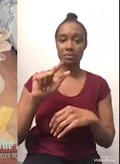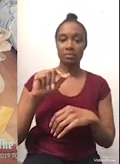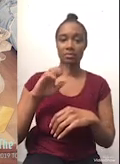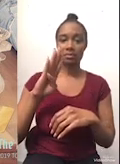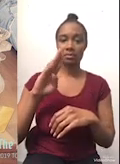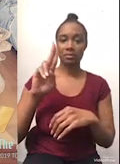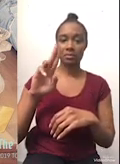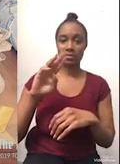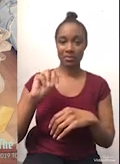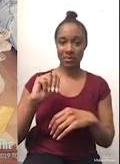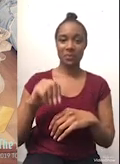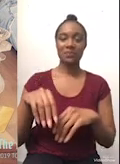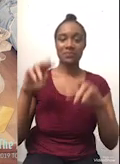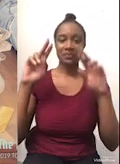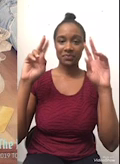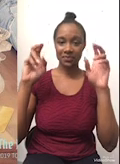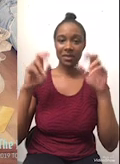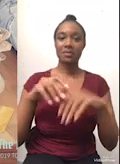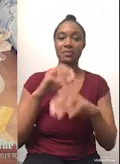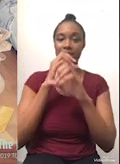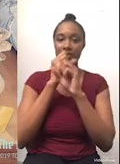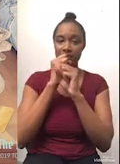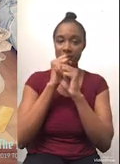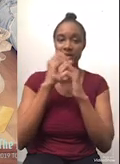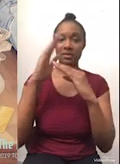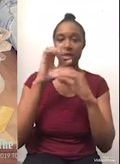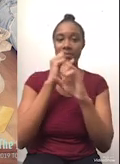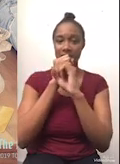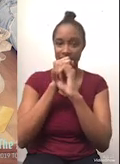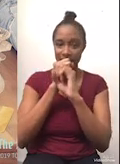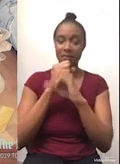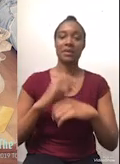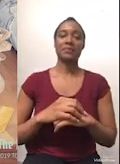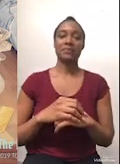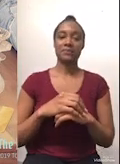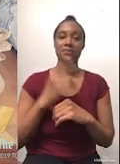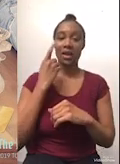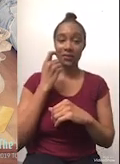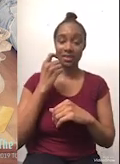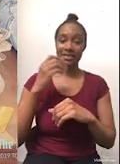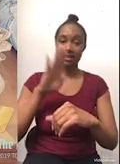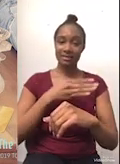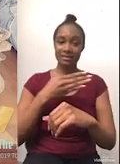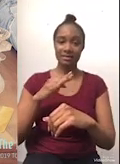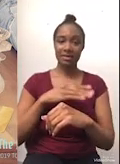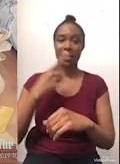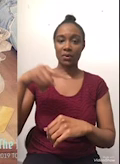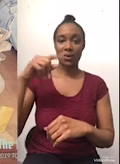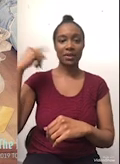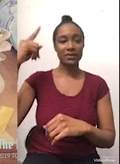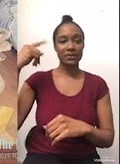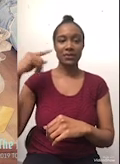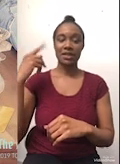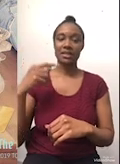We'd like to express a massive thank you to the Uptension members for taking their precious time for this interview.